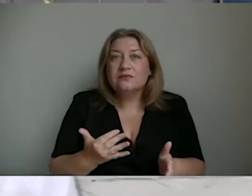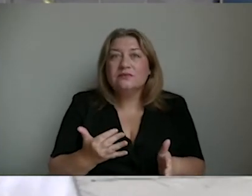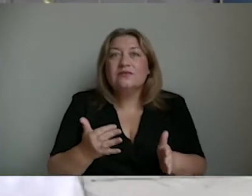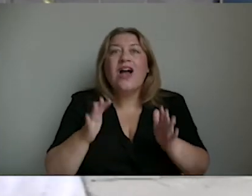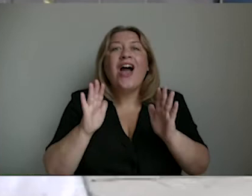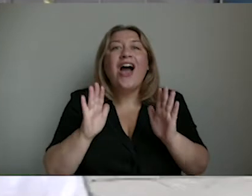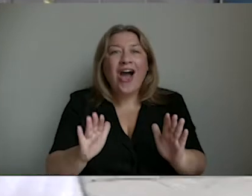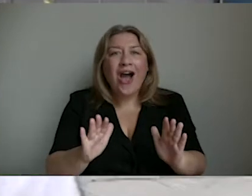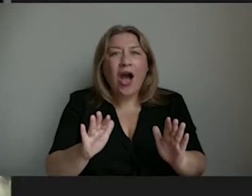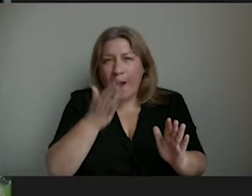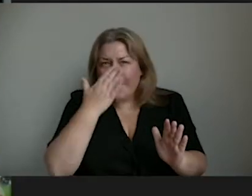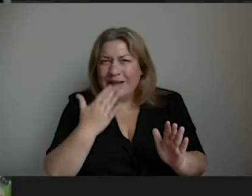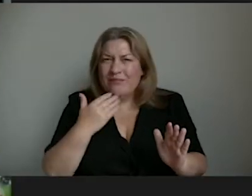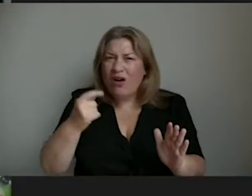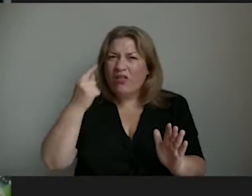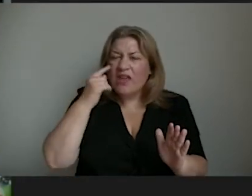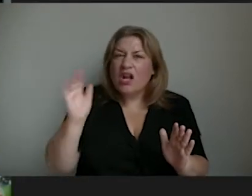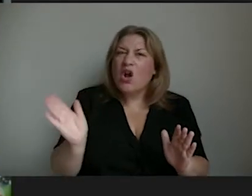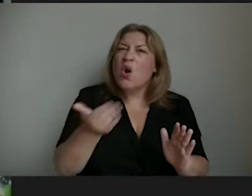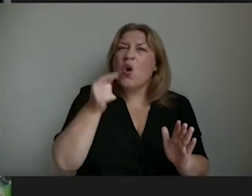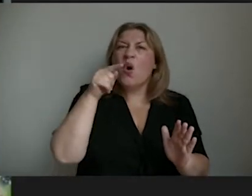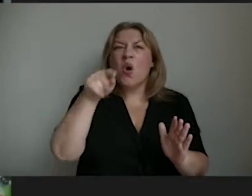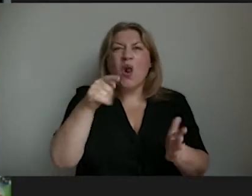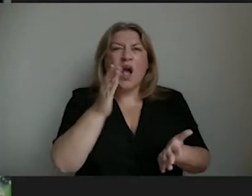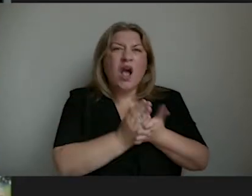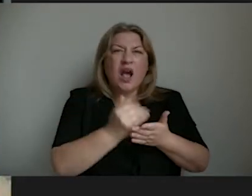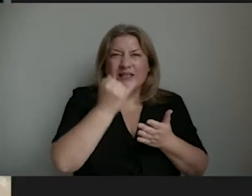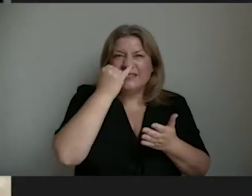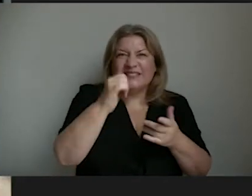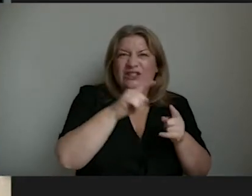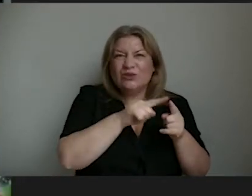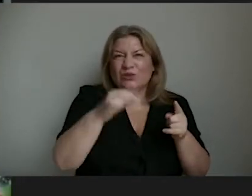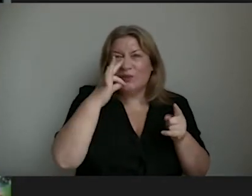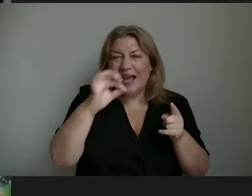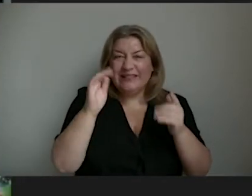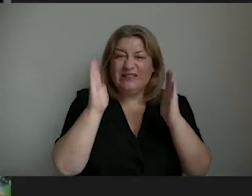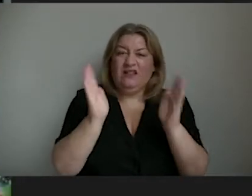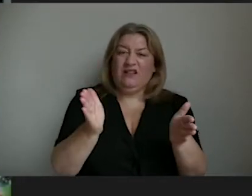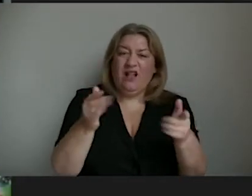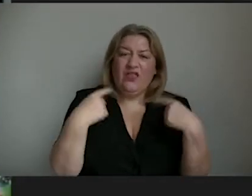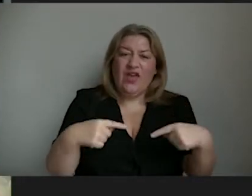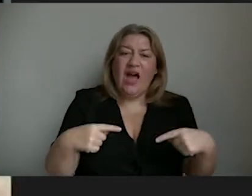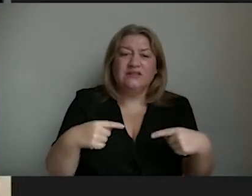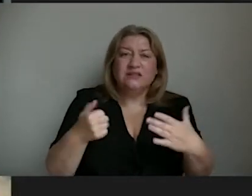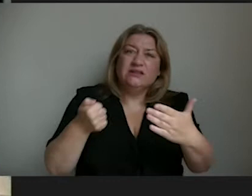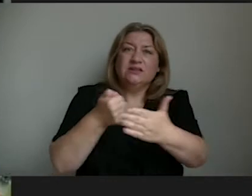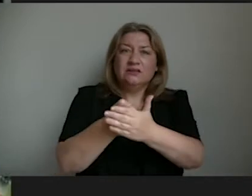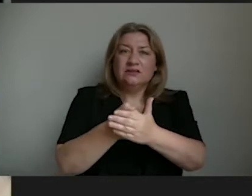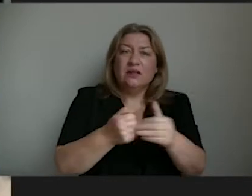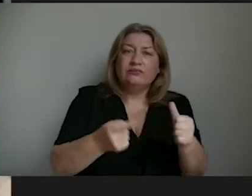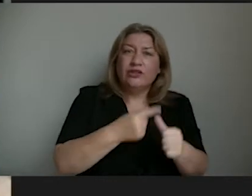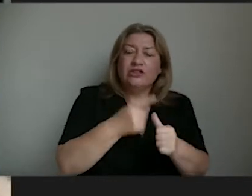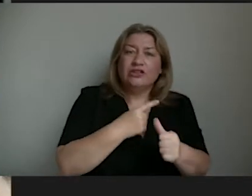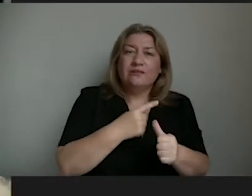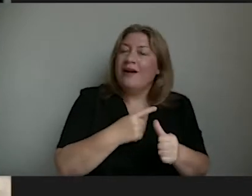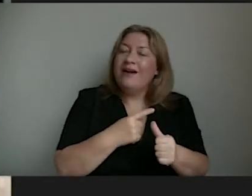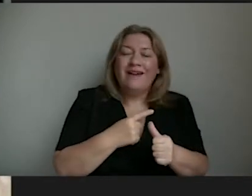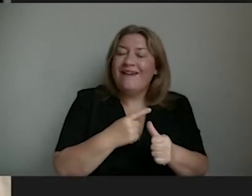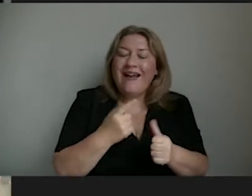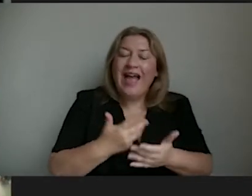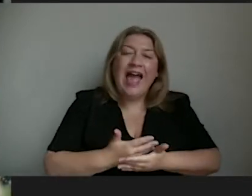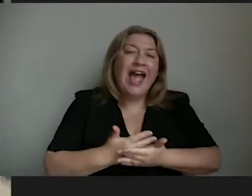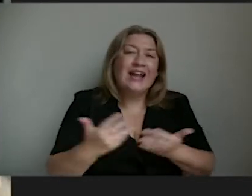be? Okay, so there's kind of a stereotype that apprenticeships are only available to 16 to 18-year-olds, but